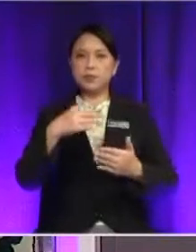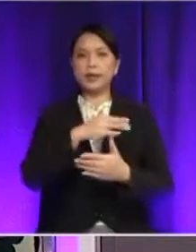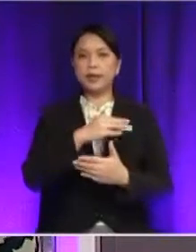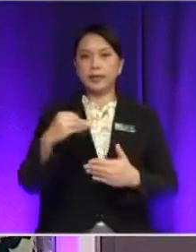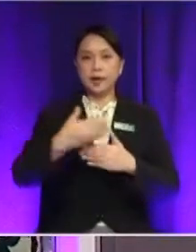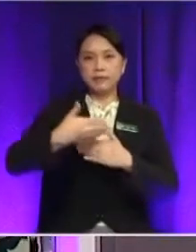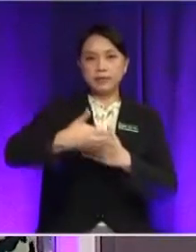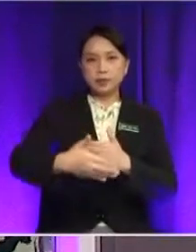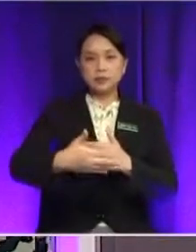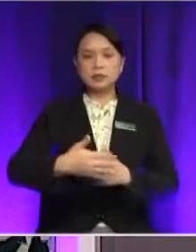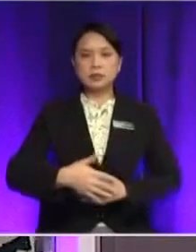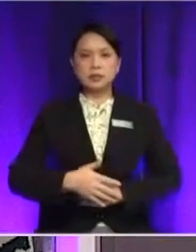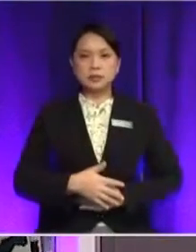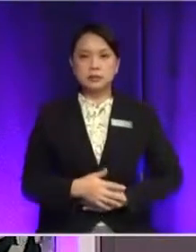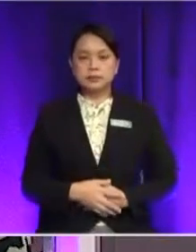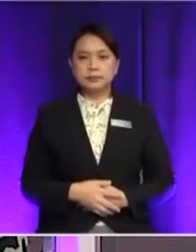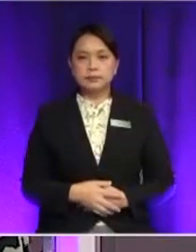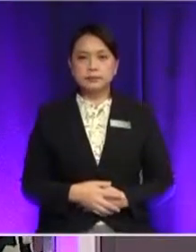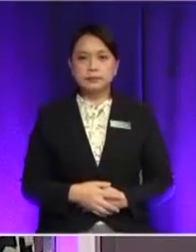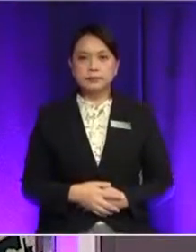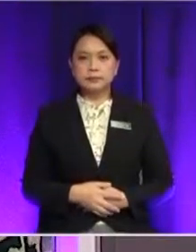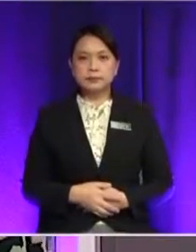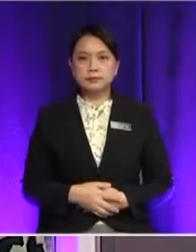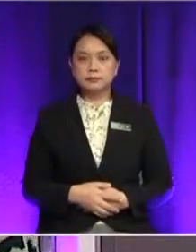see how it links to watching a movie?